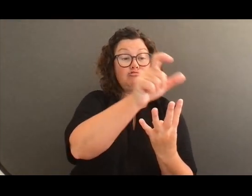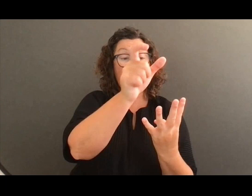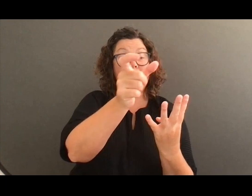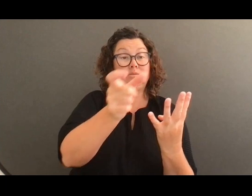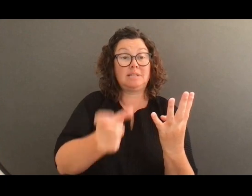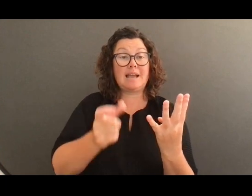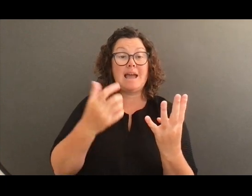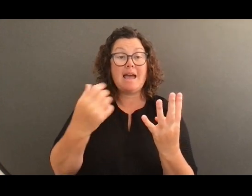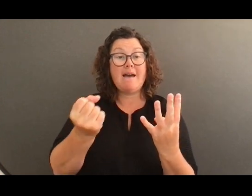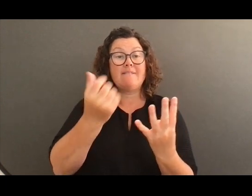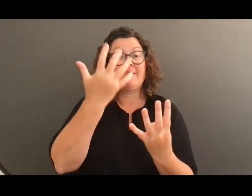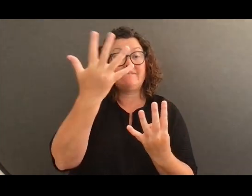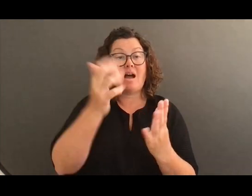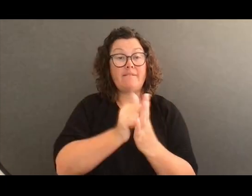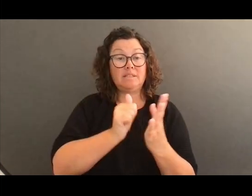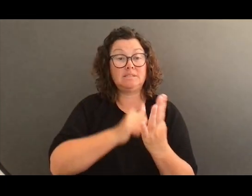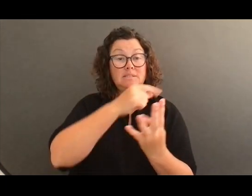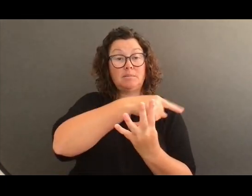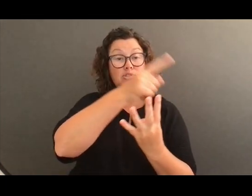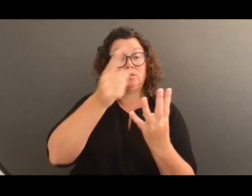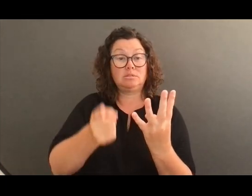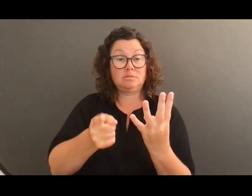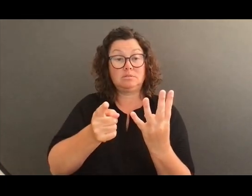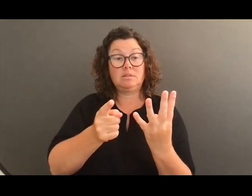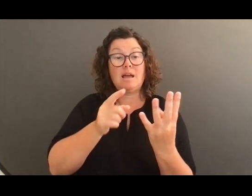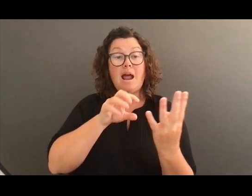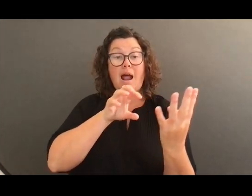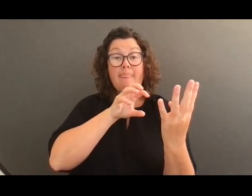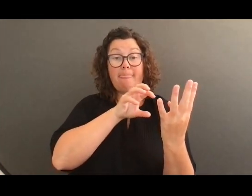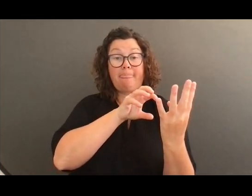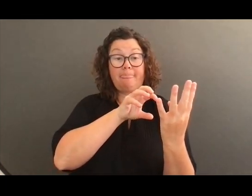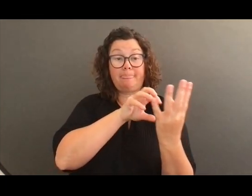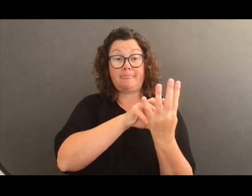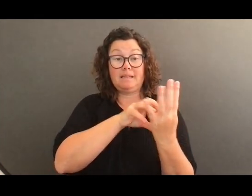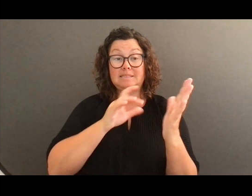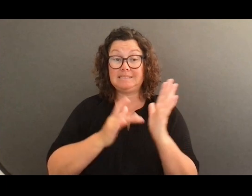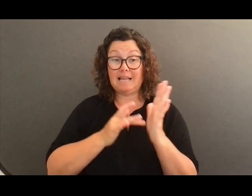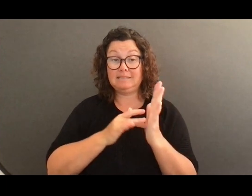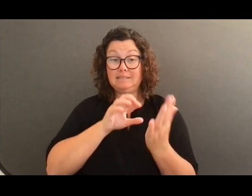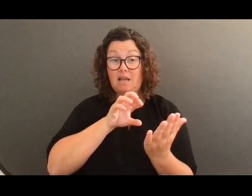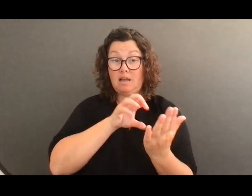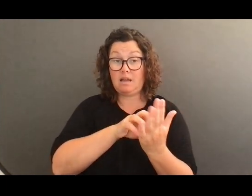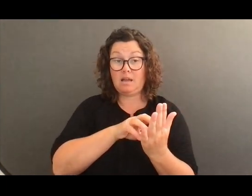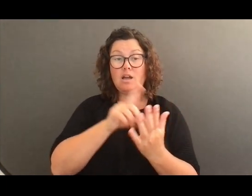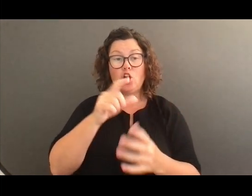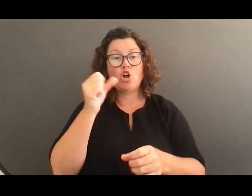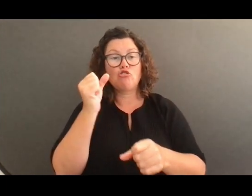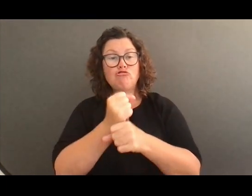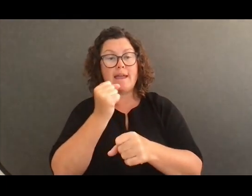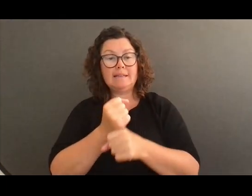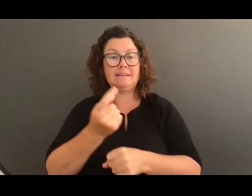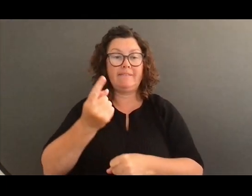centre is the creative and expressive learner. It's to remind leaders, principals, schools as a